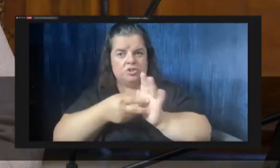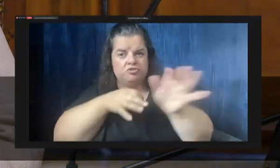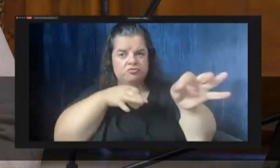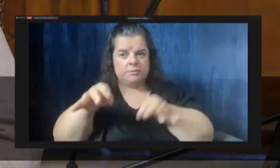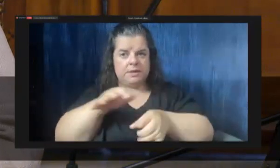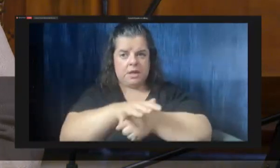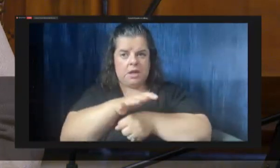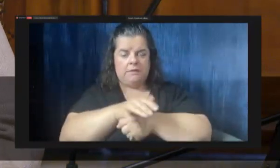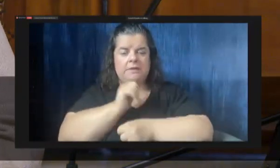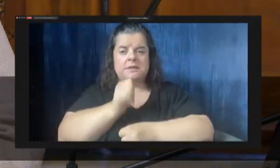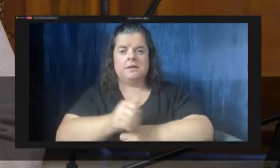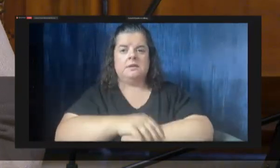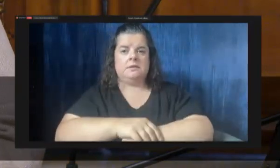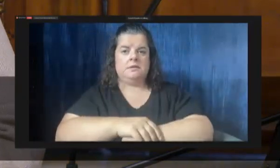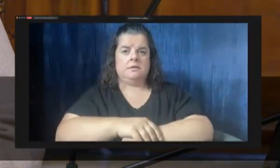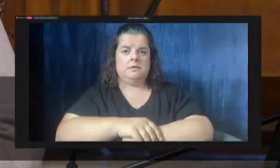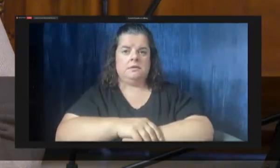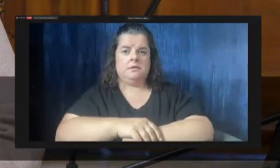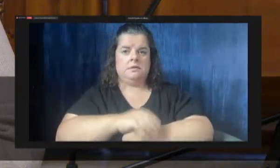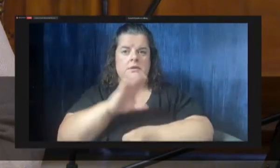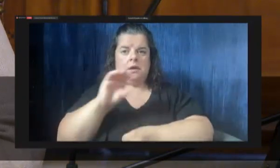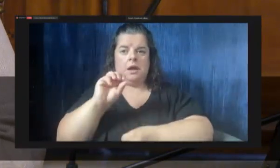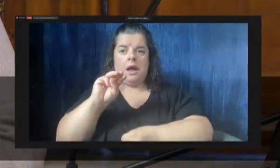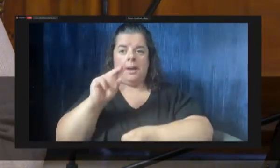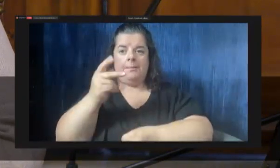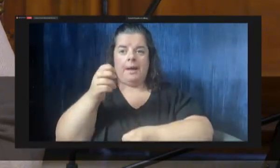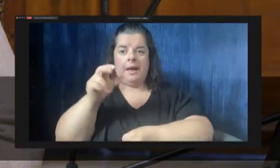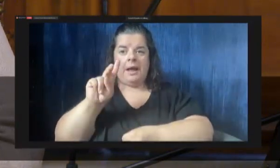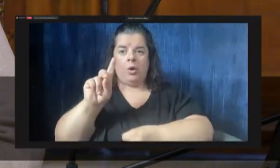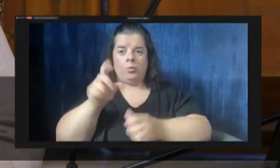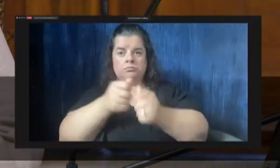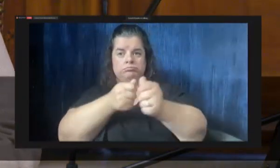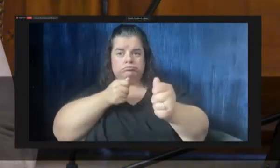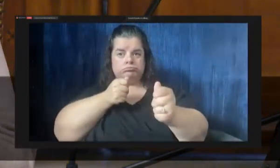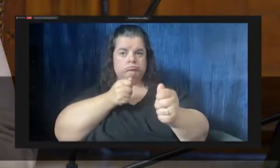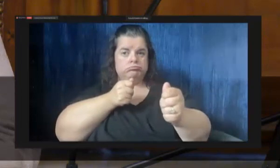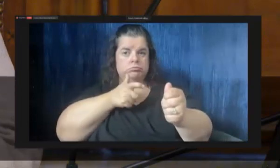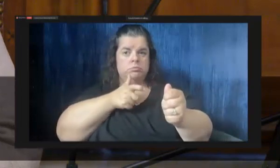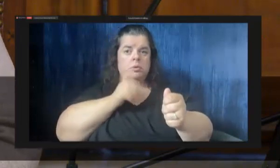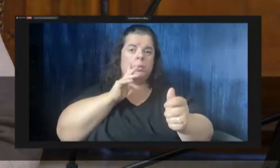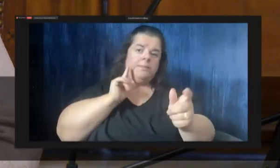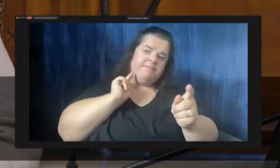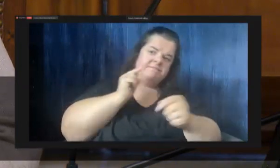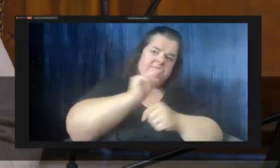The compound bows do travel quite some distance, and